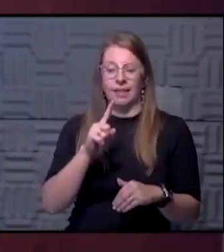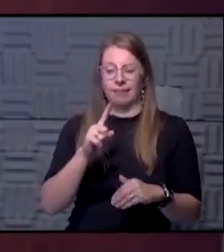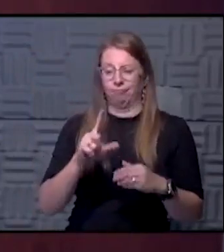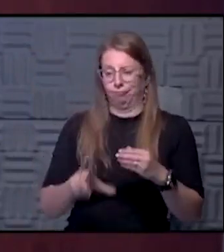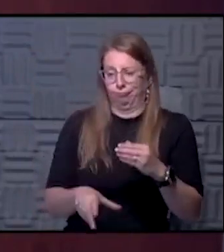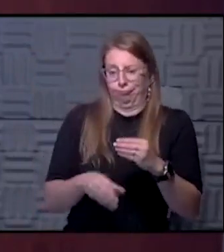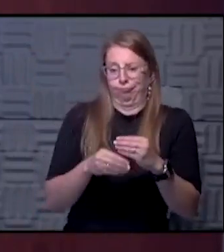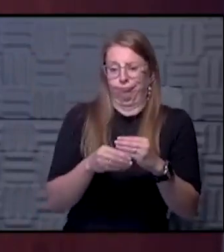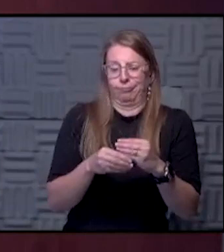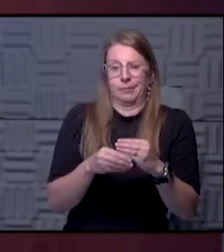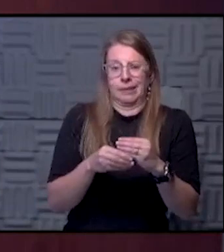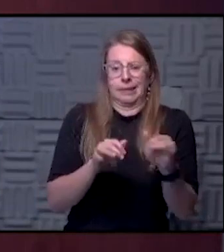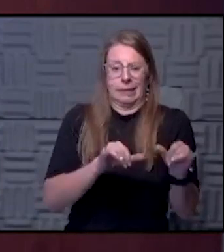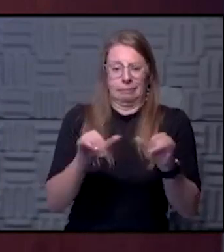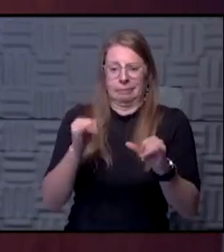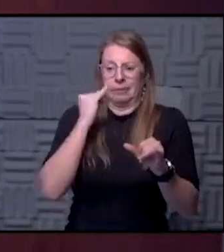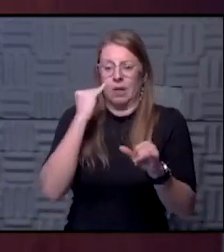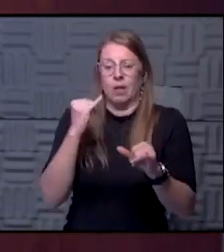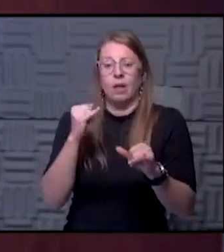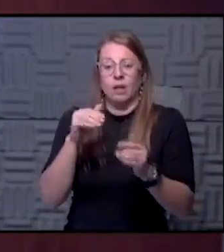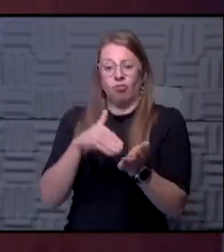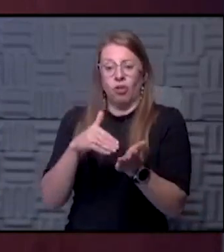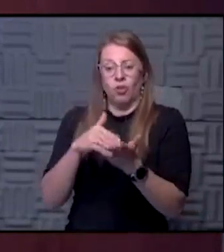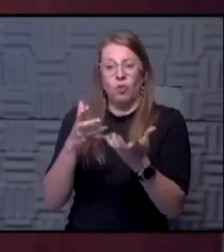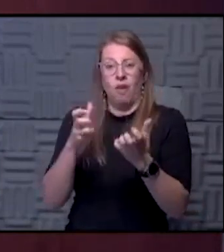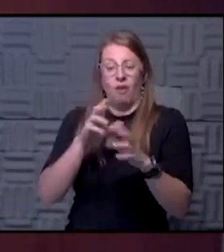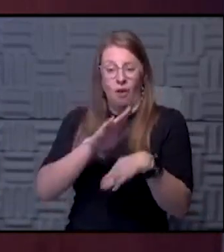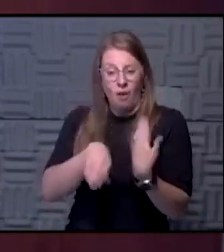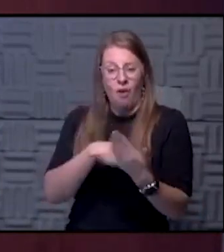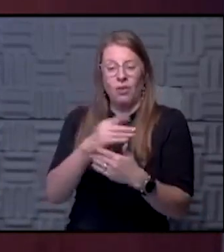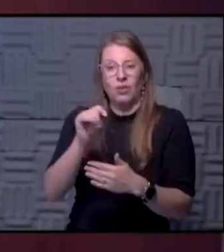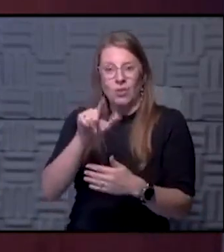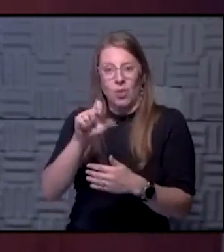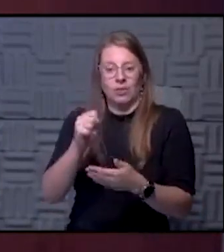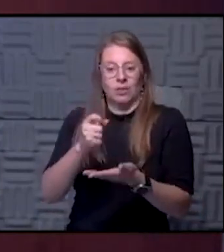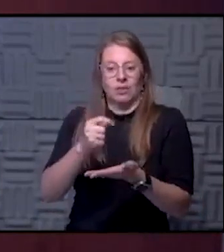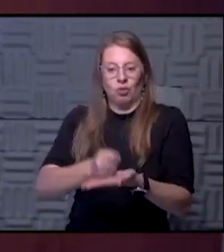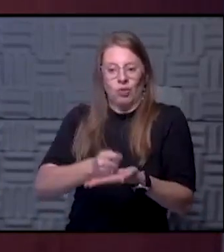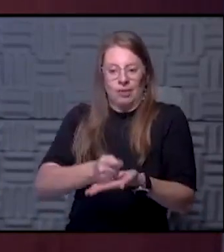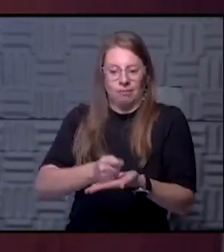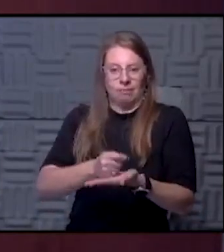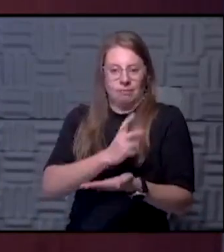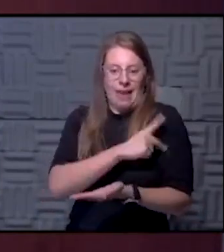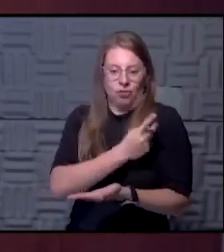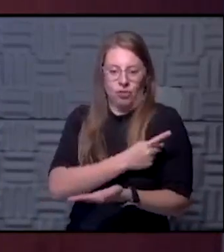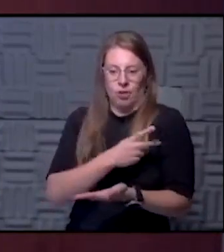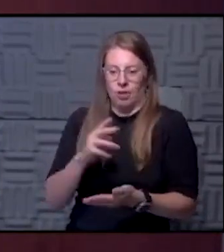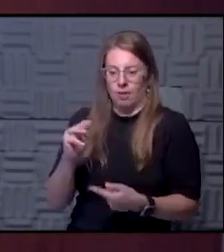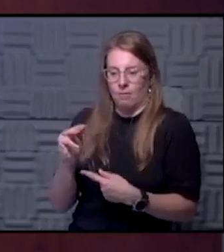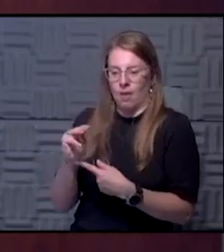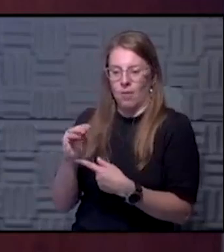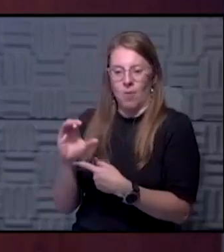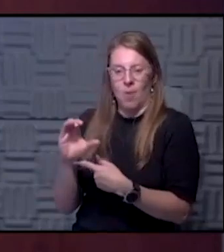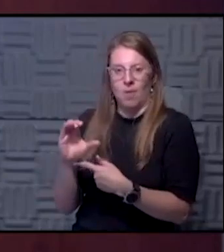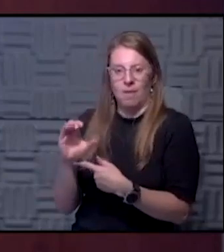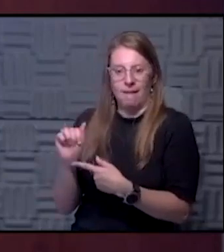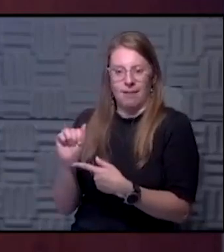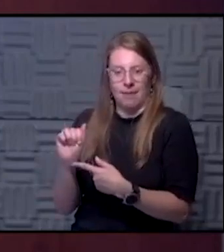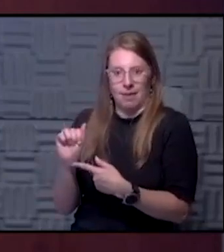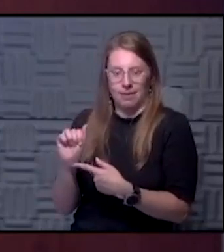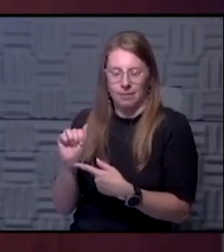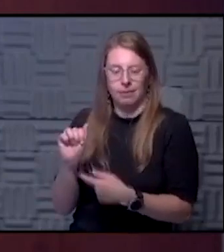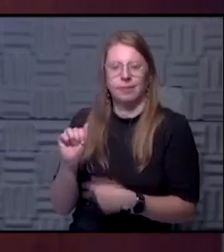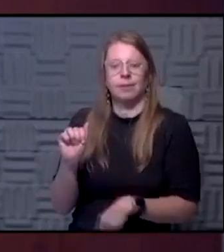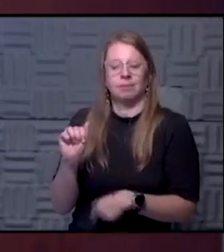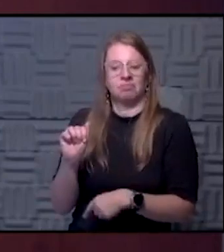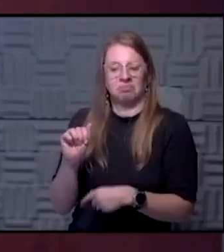as physicians want to have all the tools to be able to treat our patients. And so monoclonal antibodies is going to be another one of those